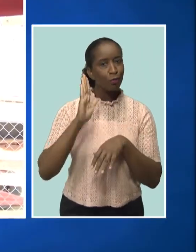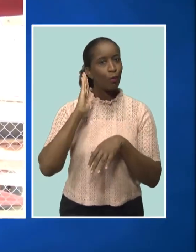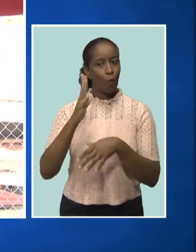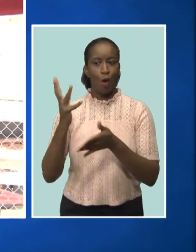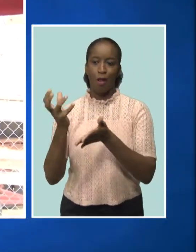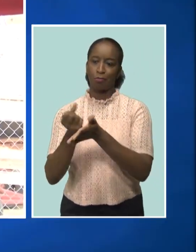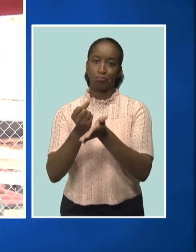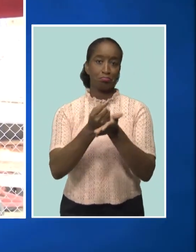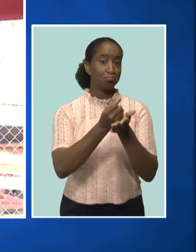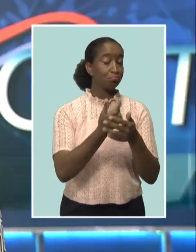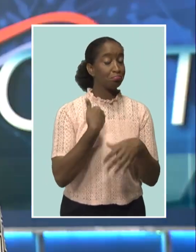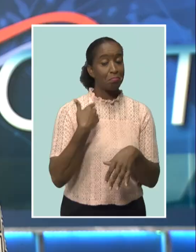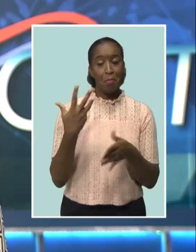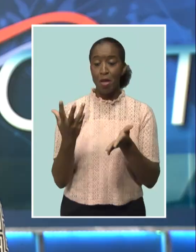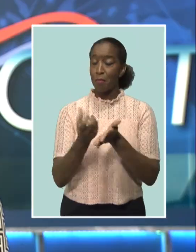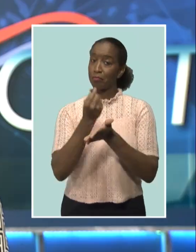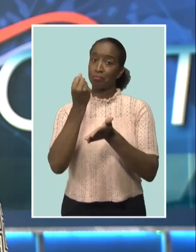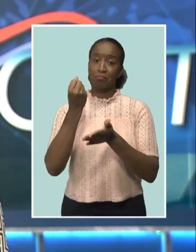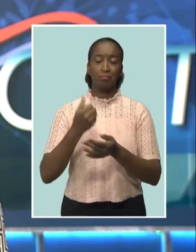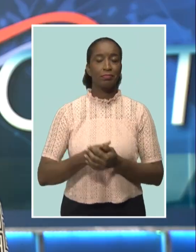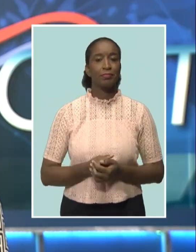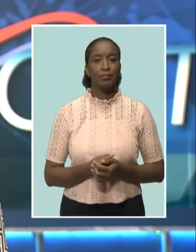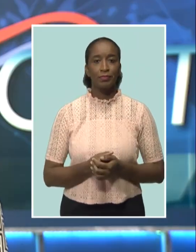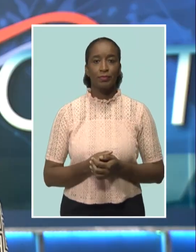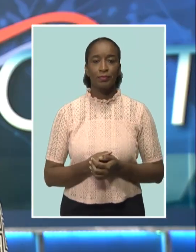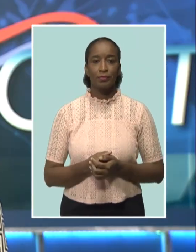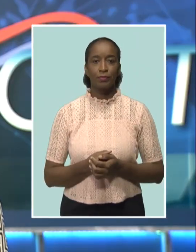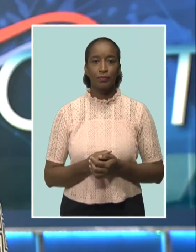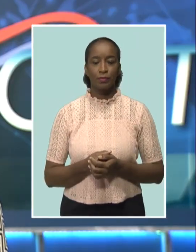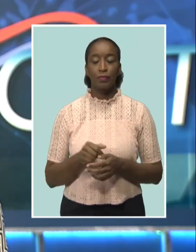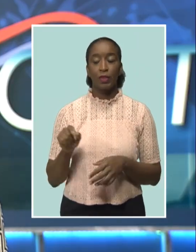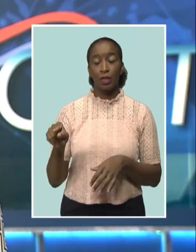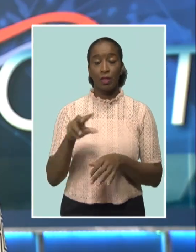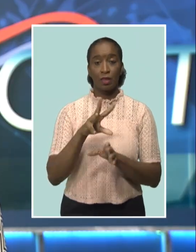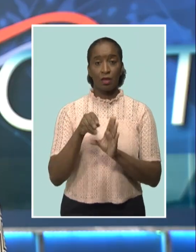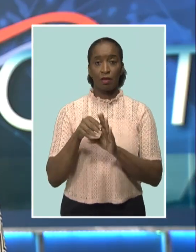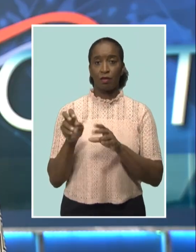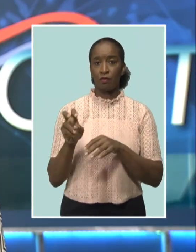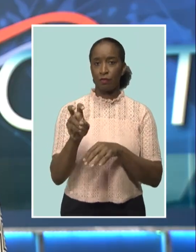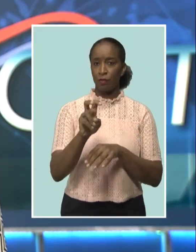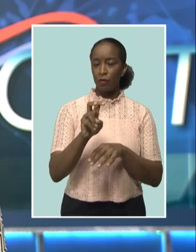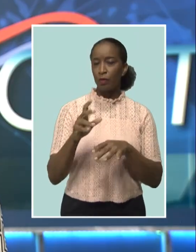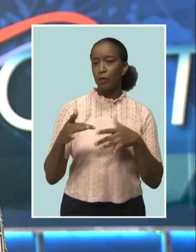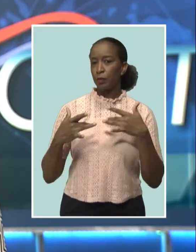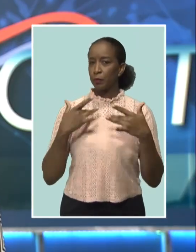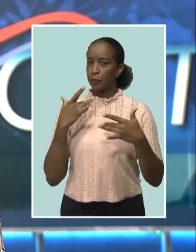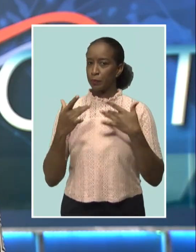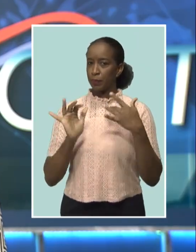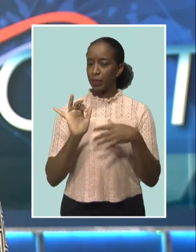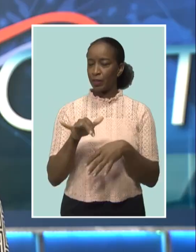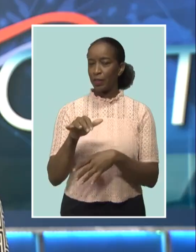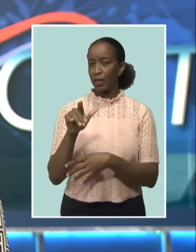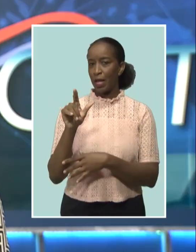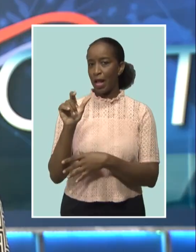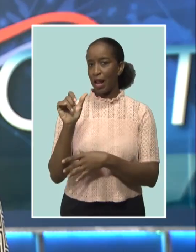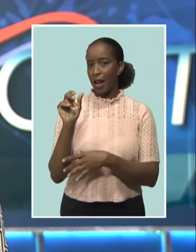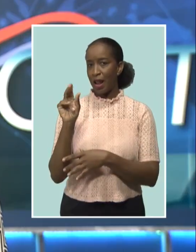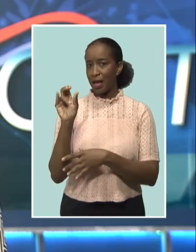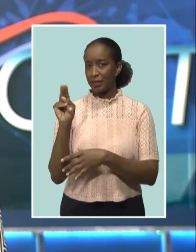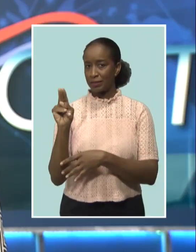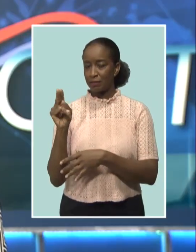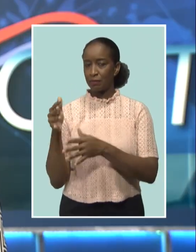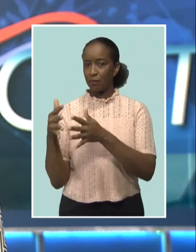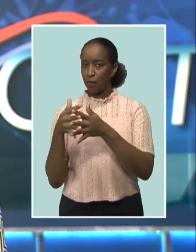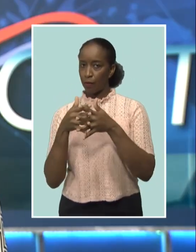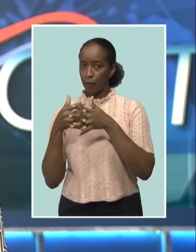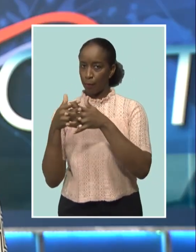so far. Local tourism officials are upbeat about the prospects of the Latin American market. Chief Executive Officer